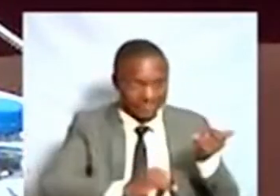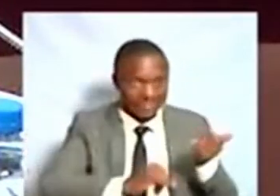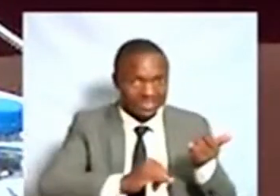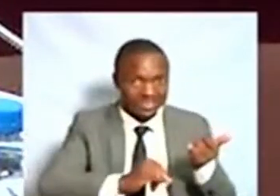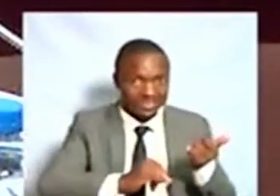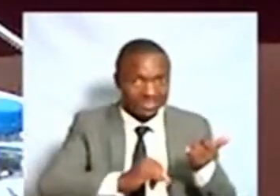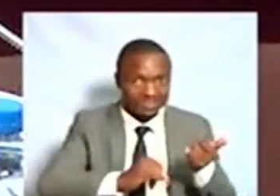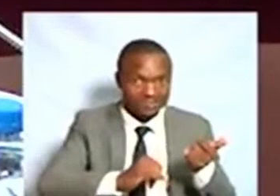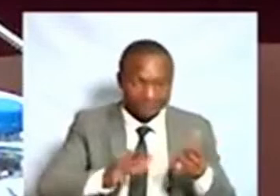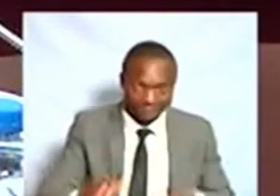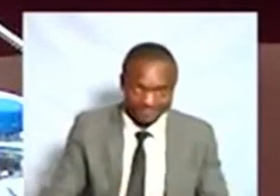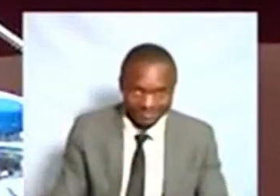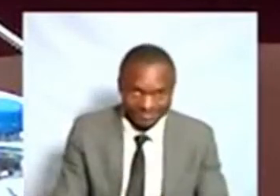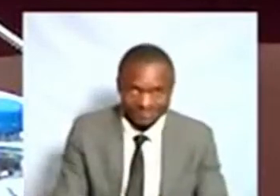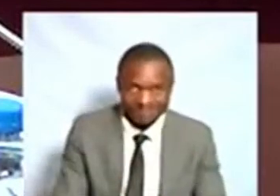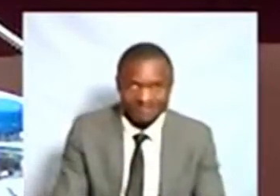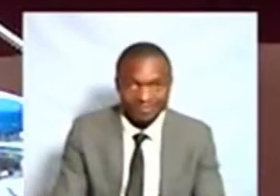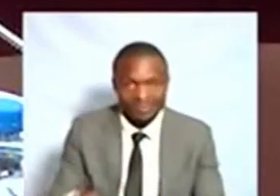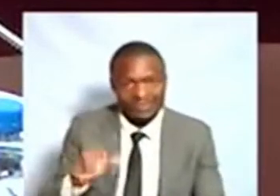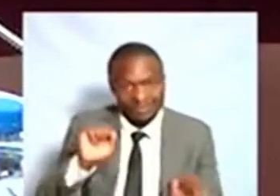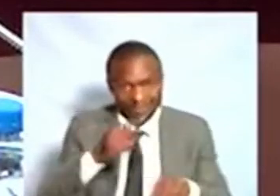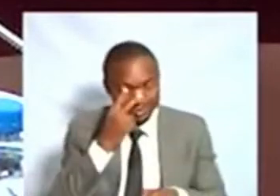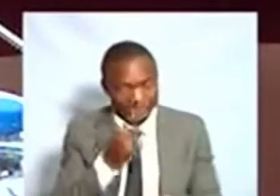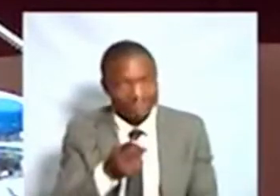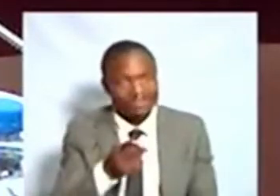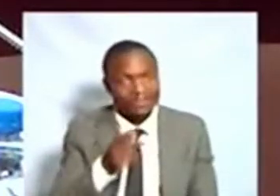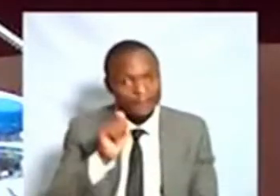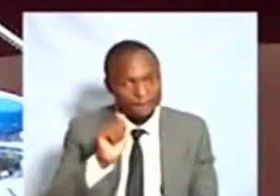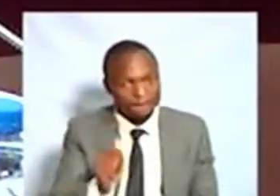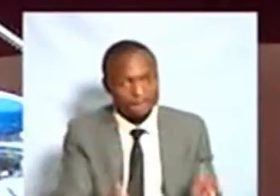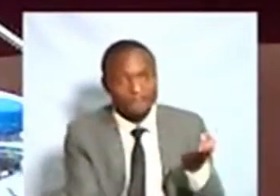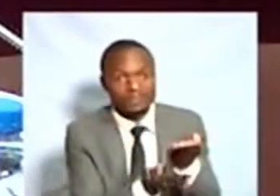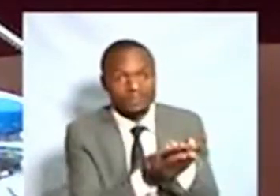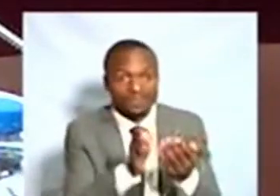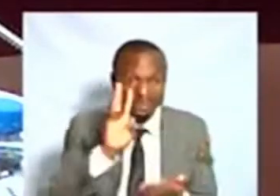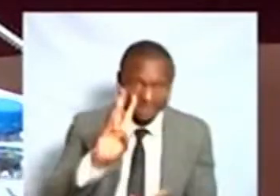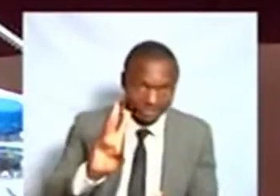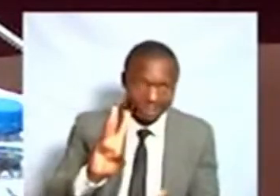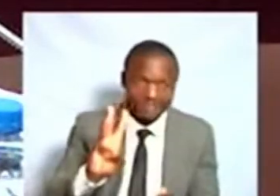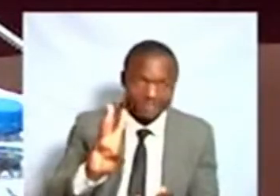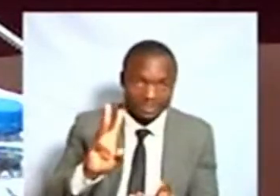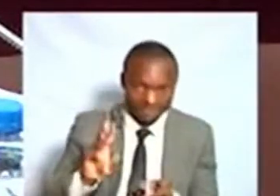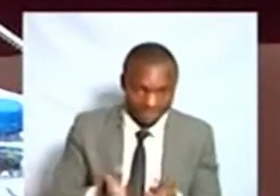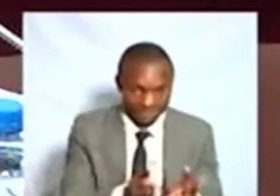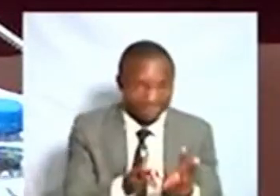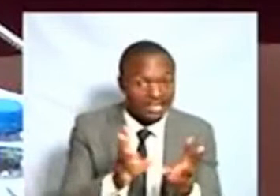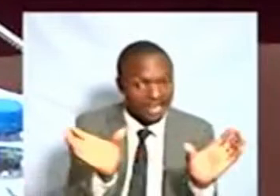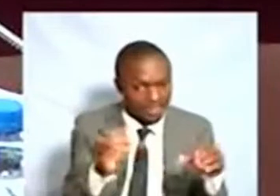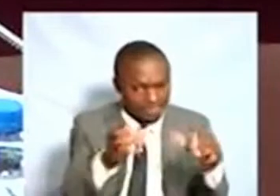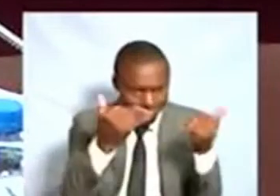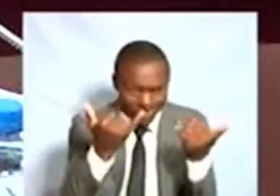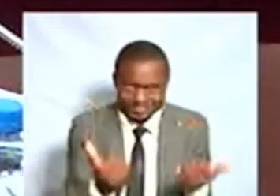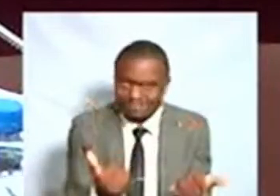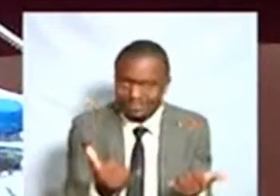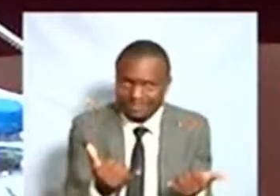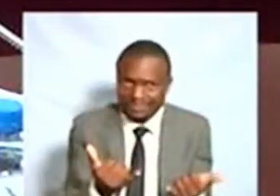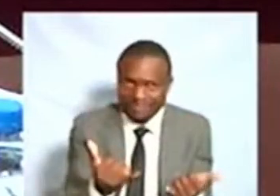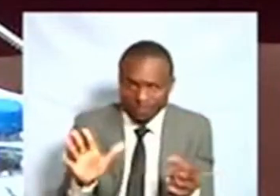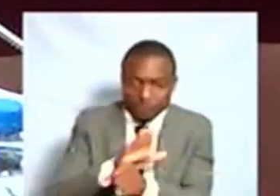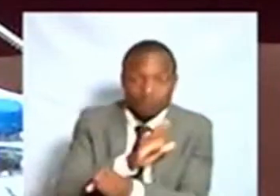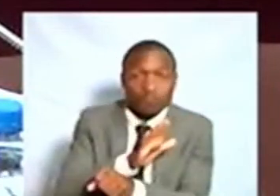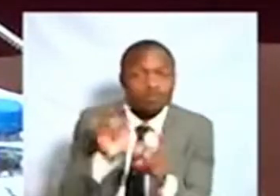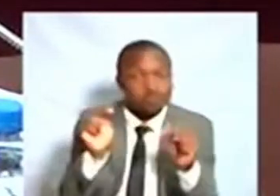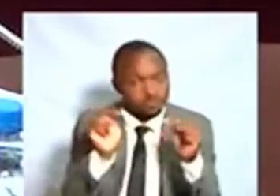ring beam level. See Appendix 6. Remedial measure. The council now considers full